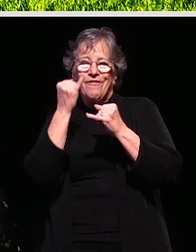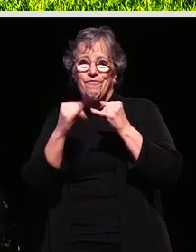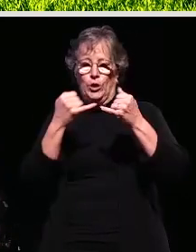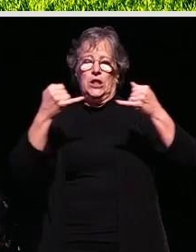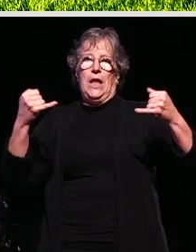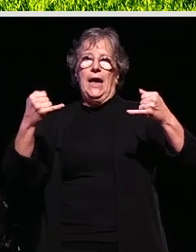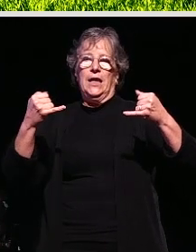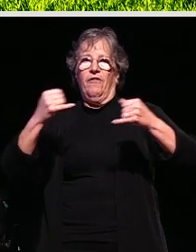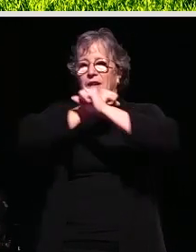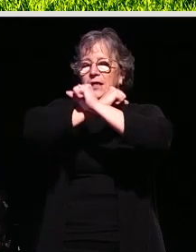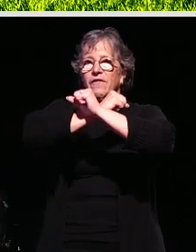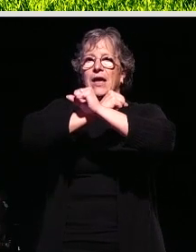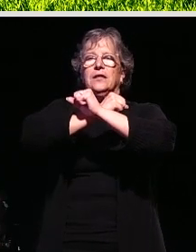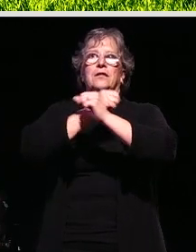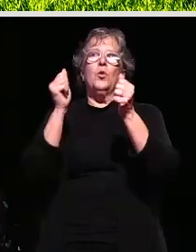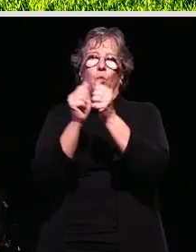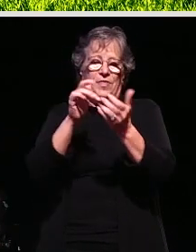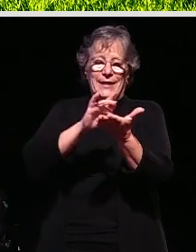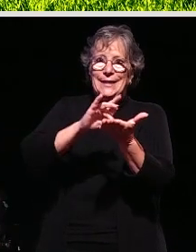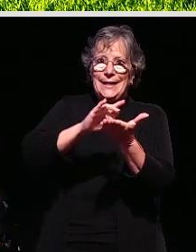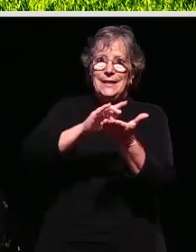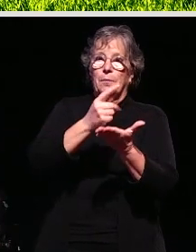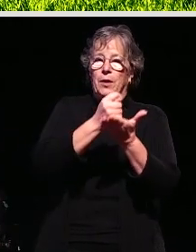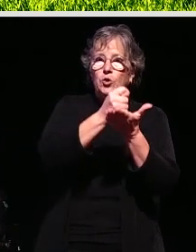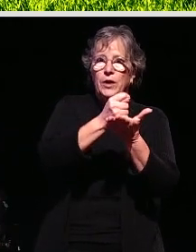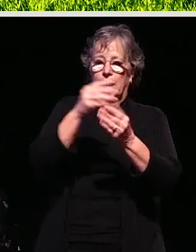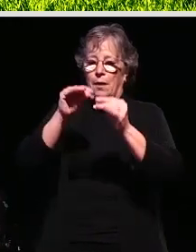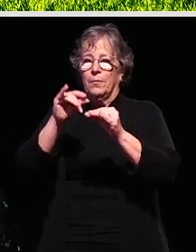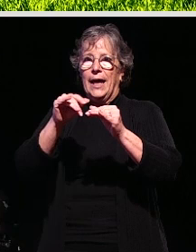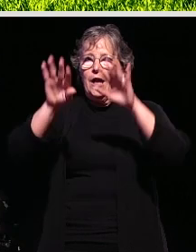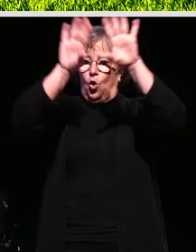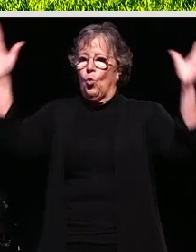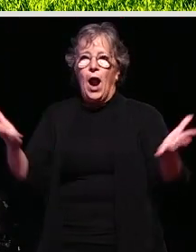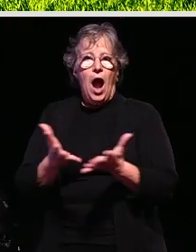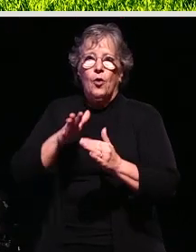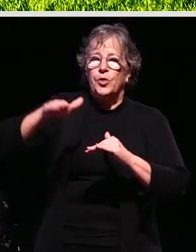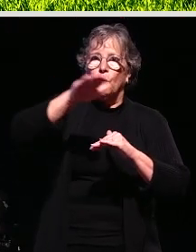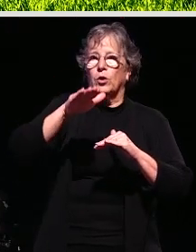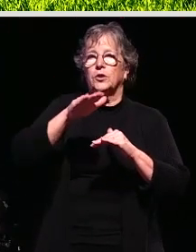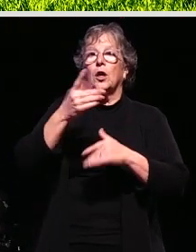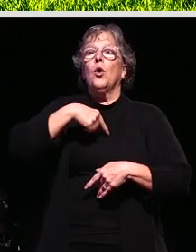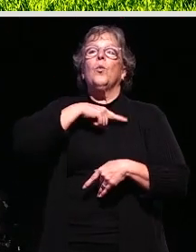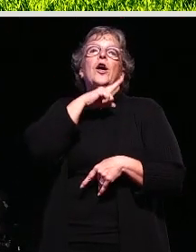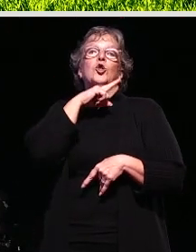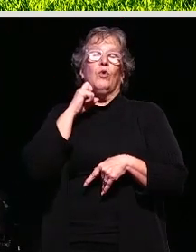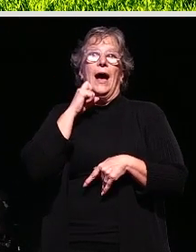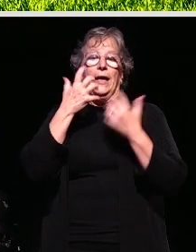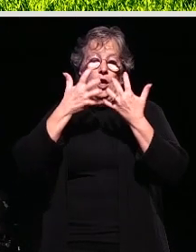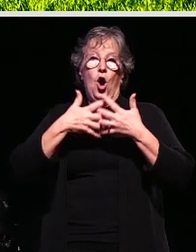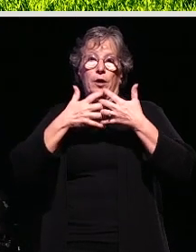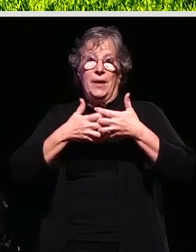pathogens across any seeds that are being treated and planted around the world. Because we are dry and automated, the at-scale cost and the